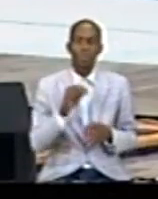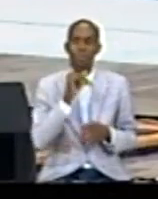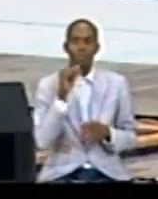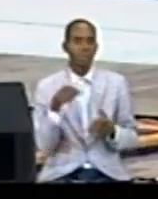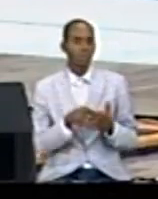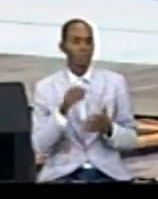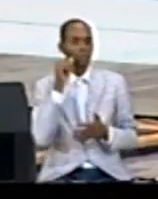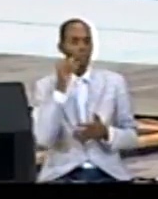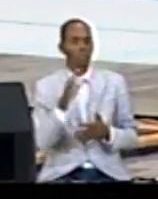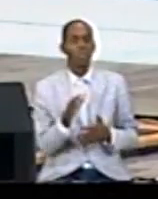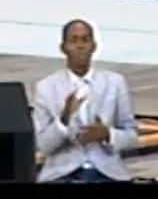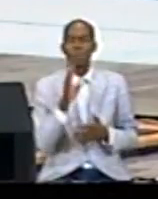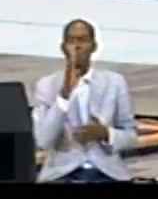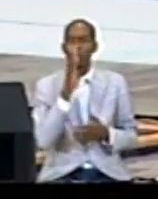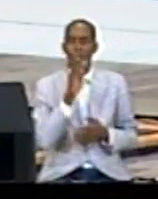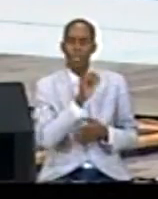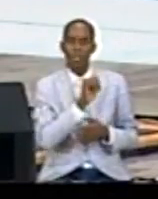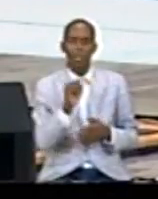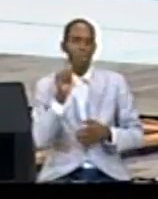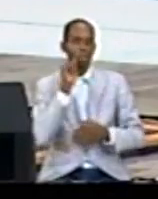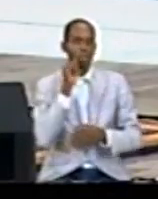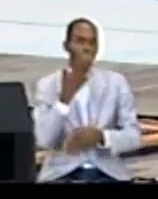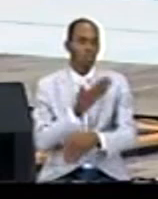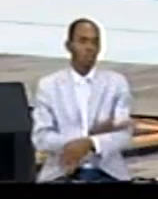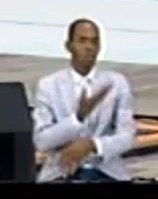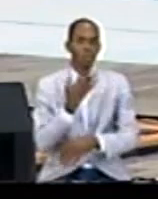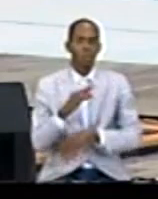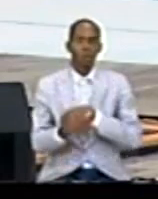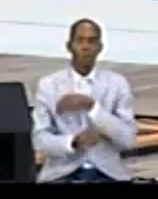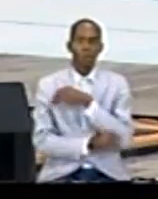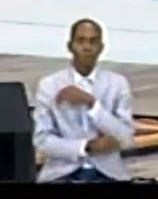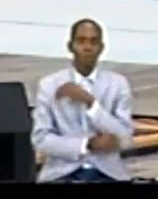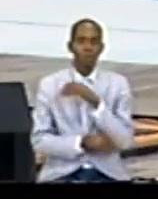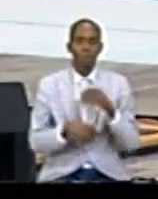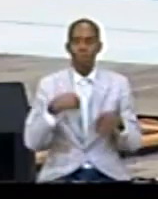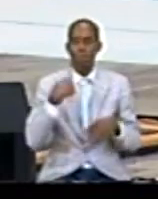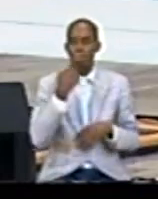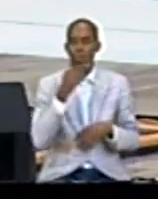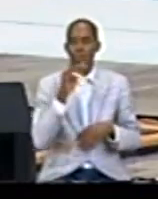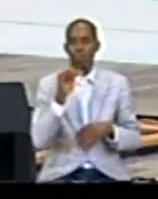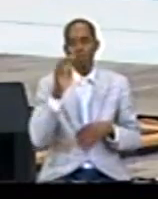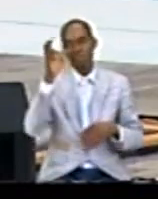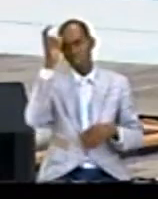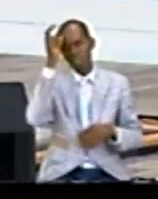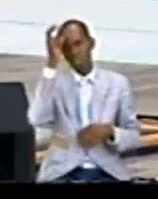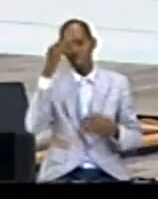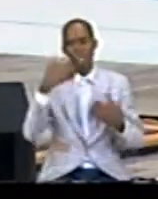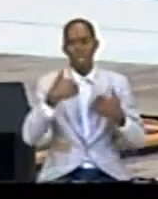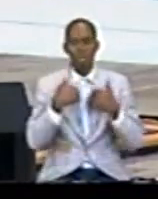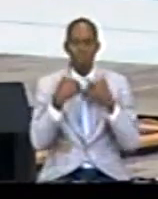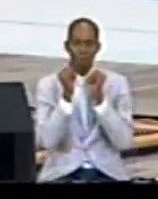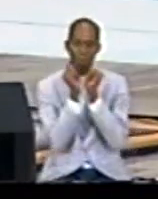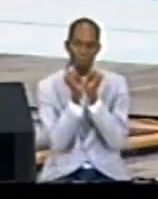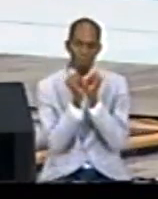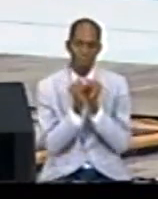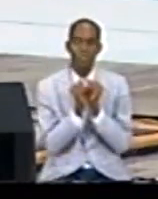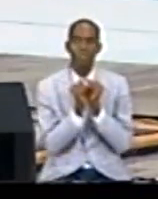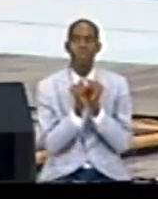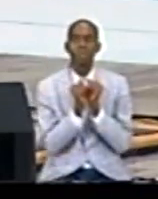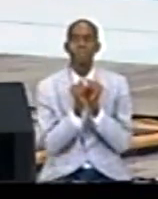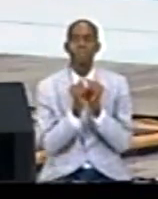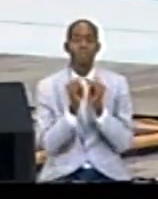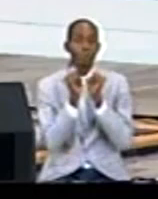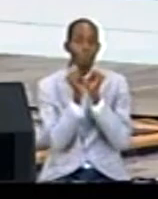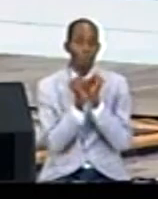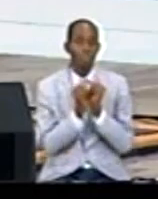a daughter of Abraham, whom Satan has bound, bondage is a